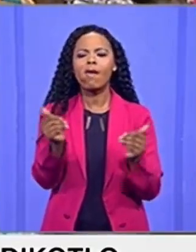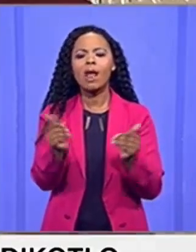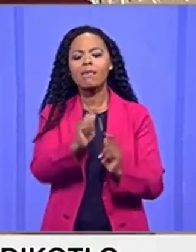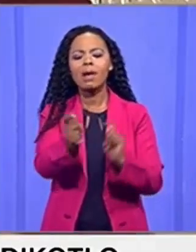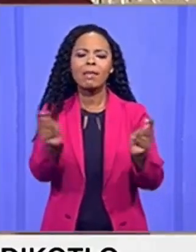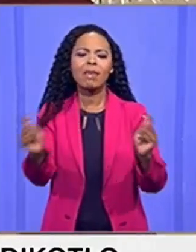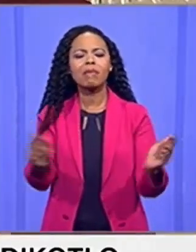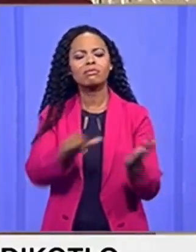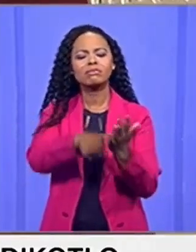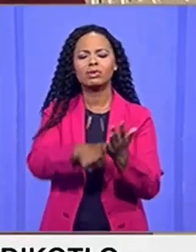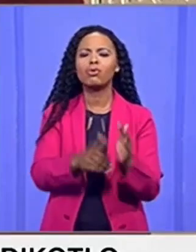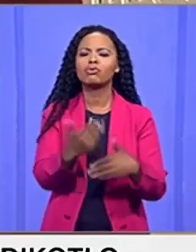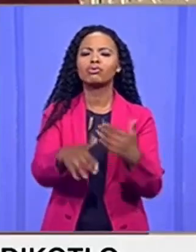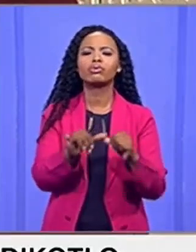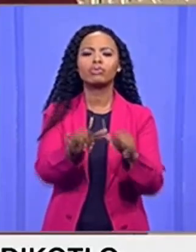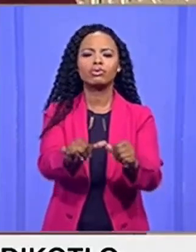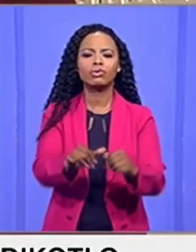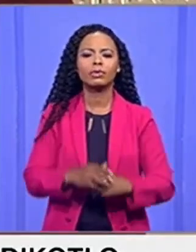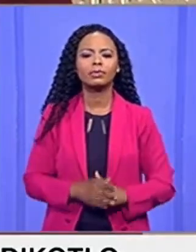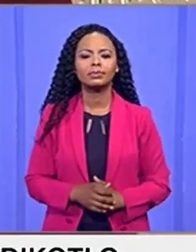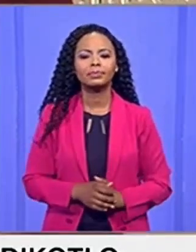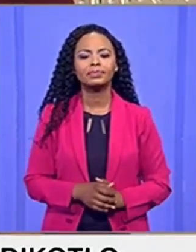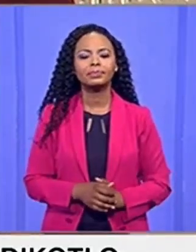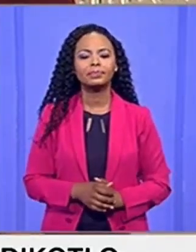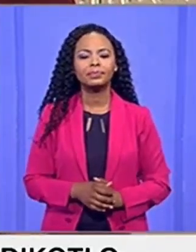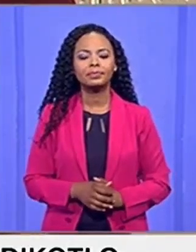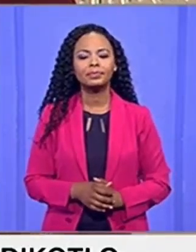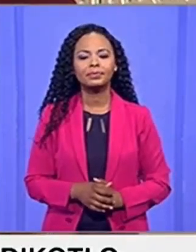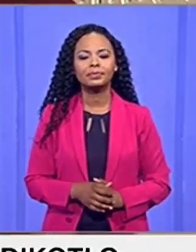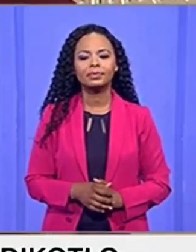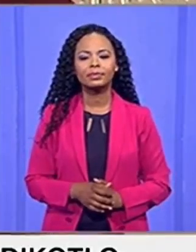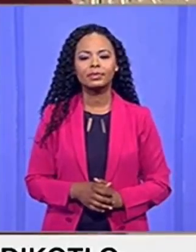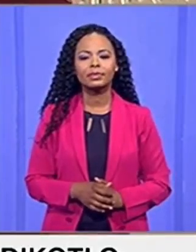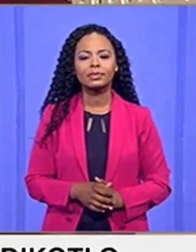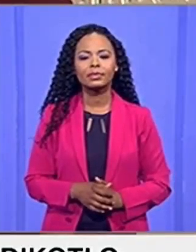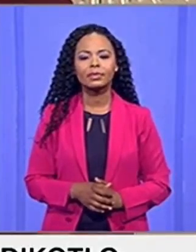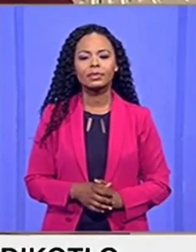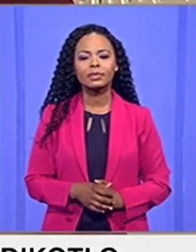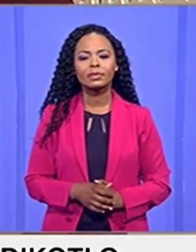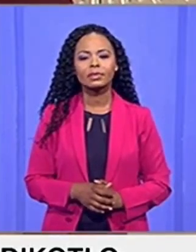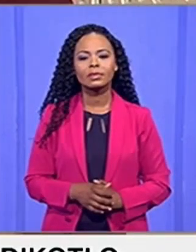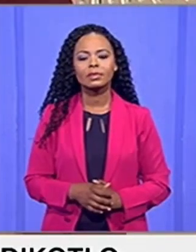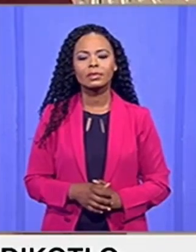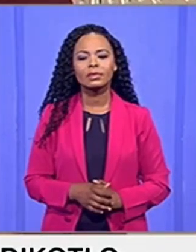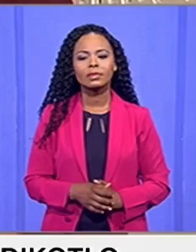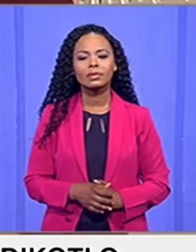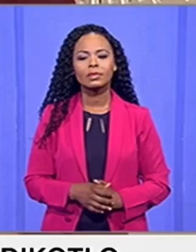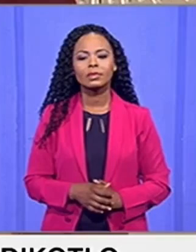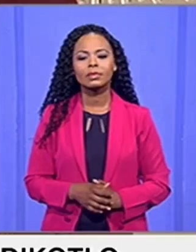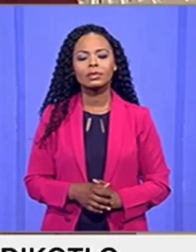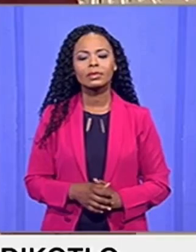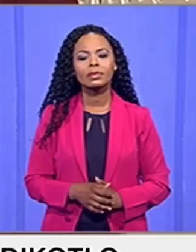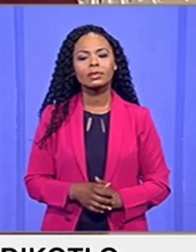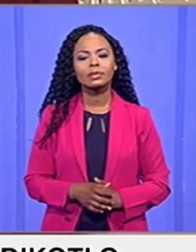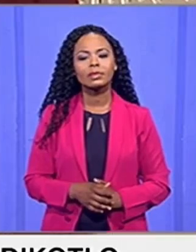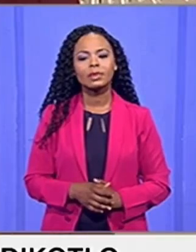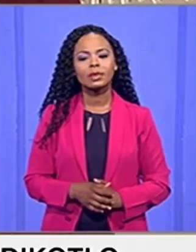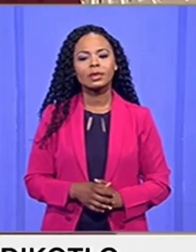duelwa. These funds are readily available in the accounts of these